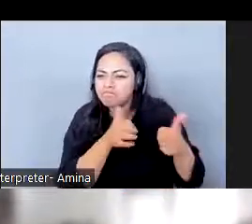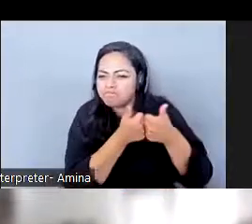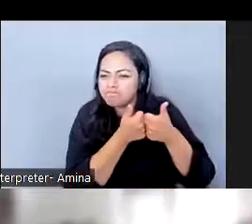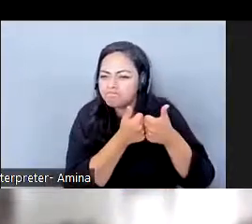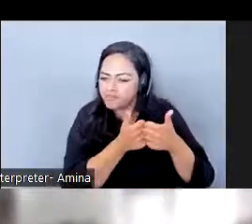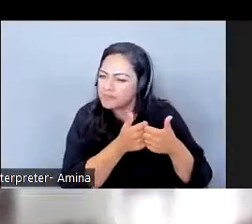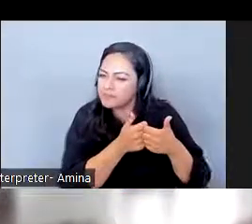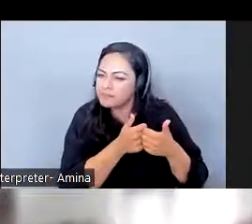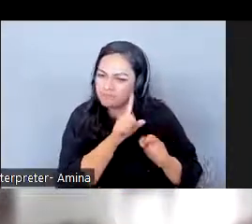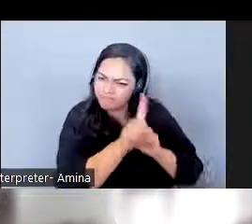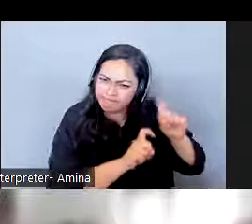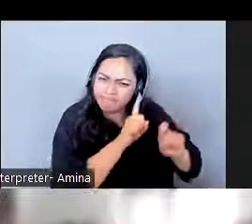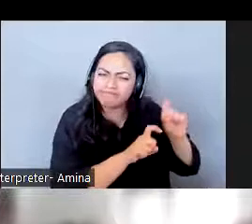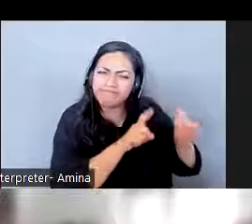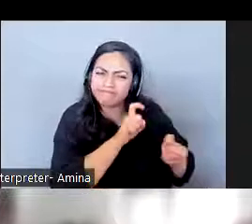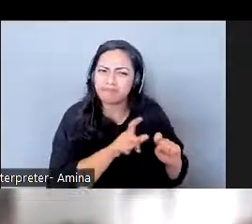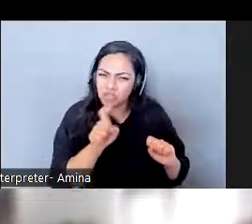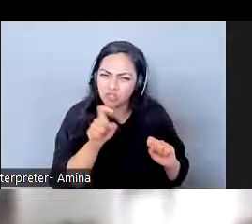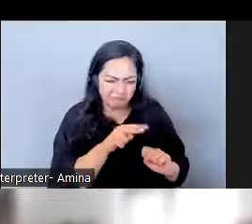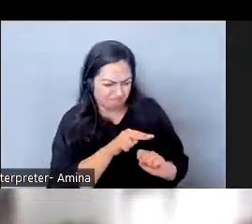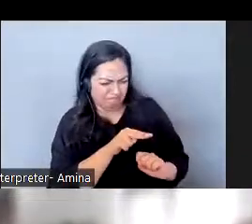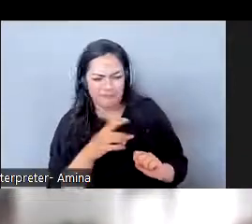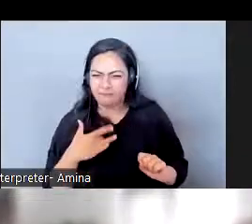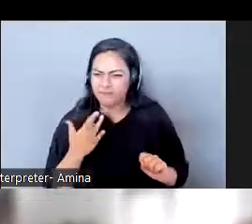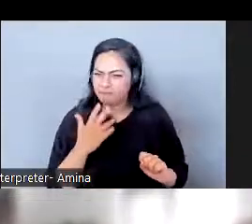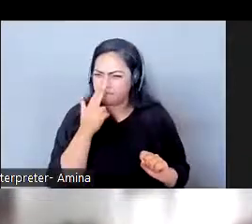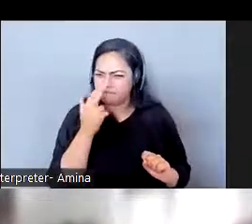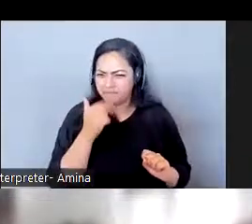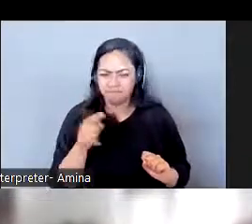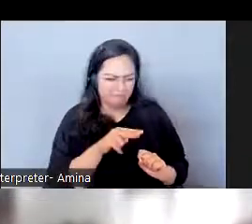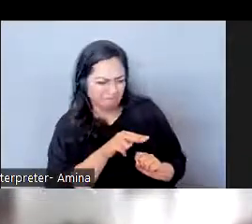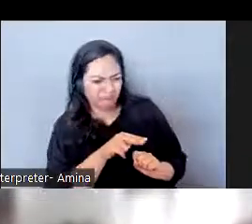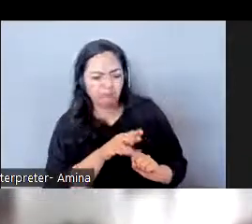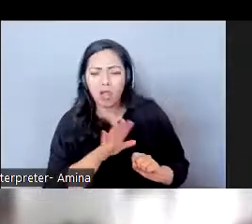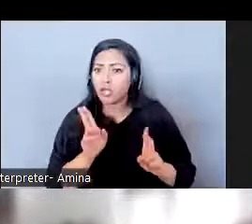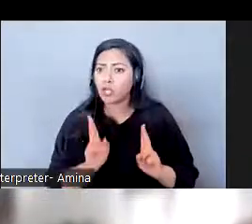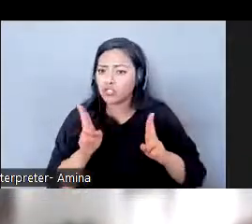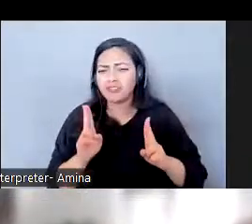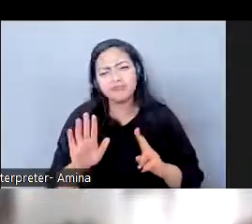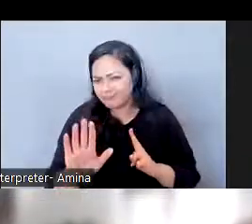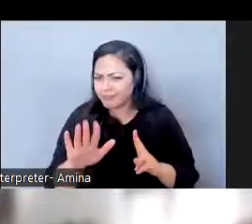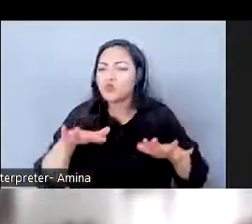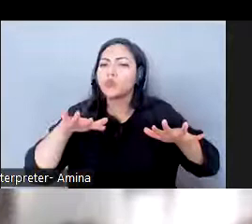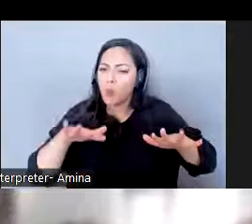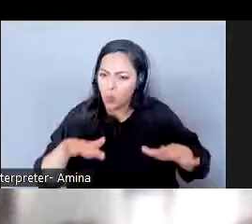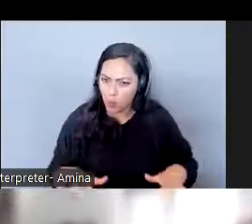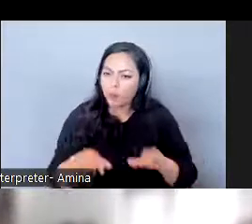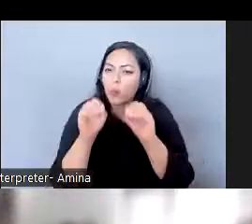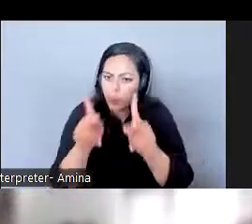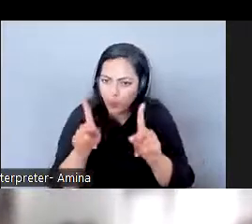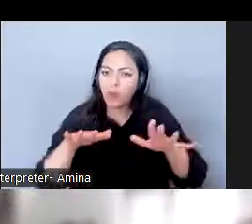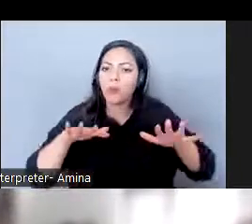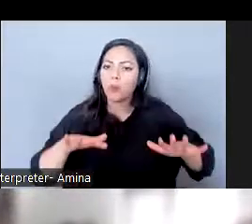really, again, there's never a sense of urgency, right? So you challenge it, you slow things down, and then all of a sudden